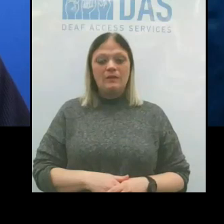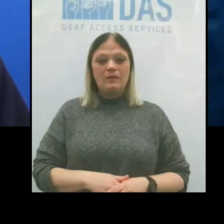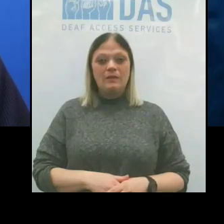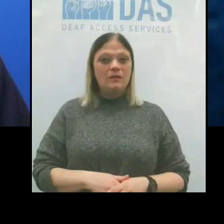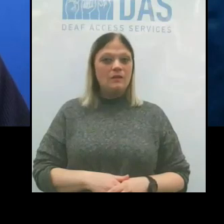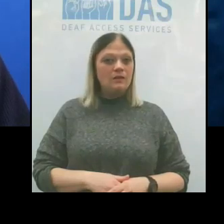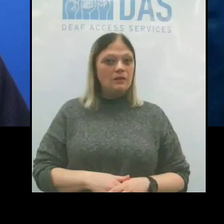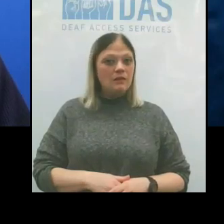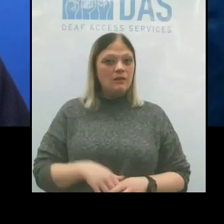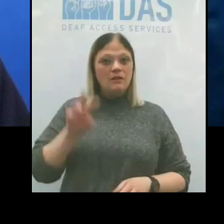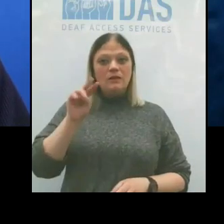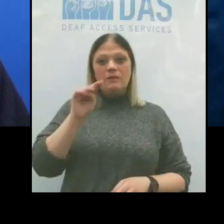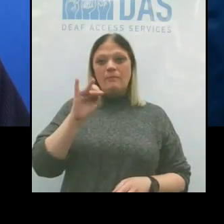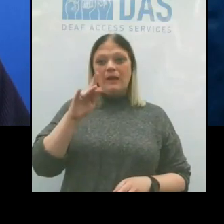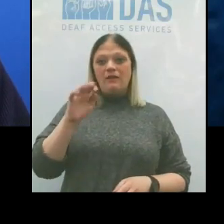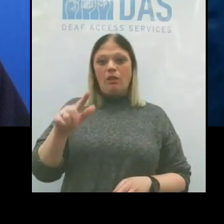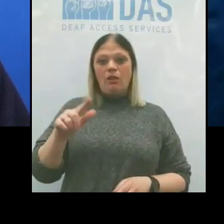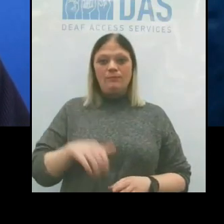Mike. Hi, Michael.